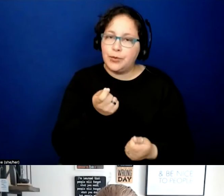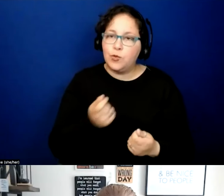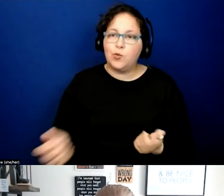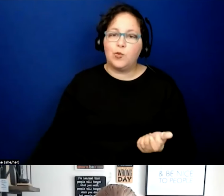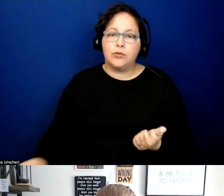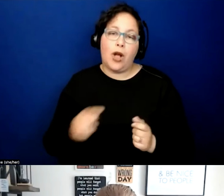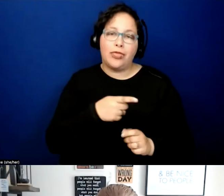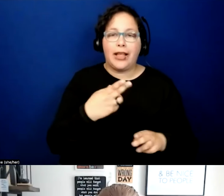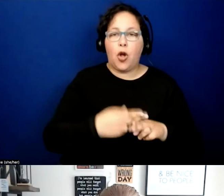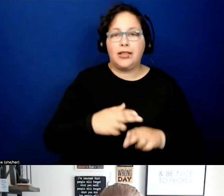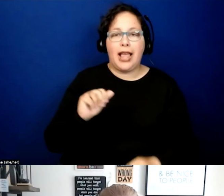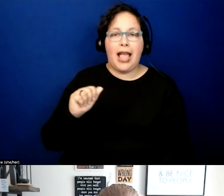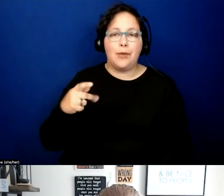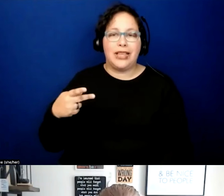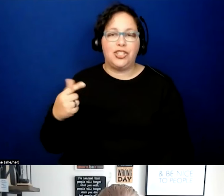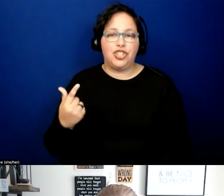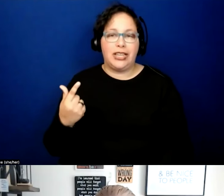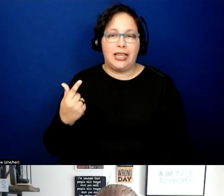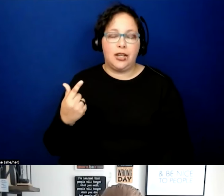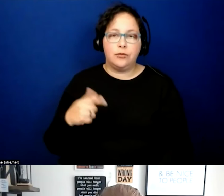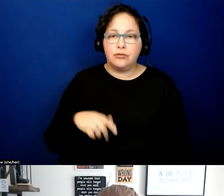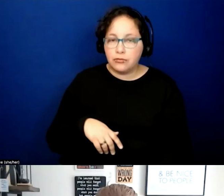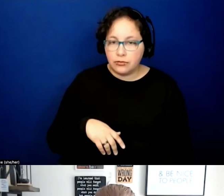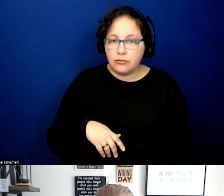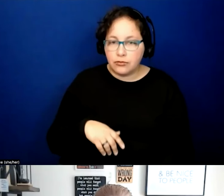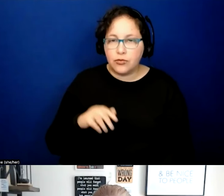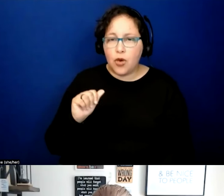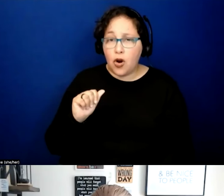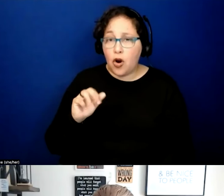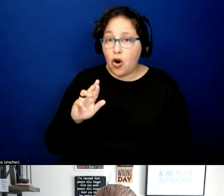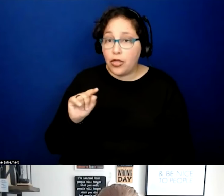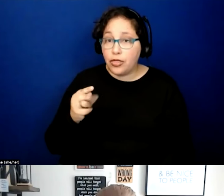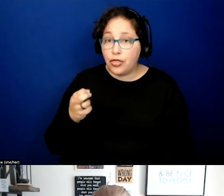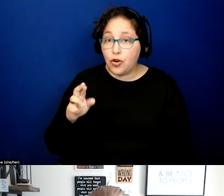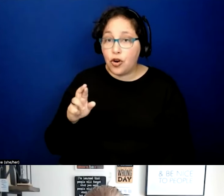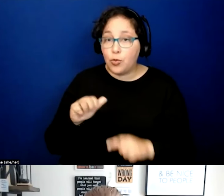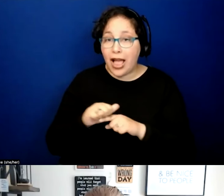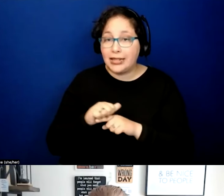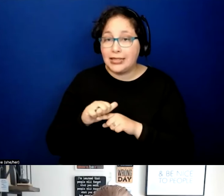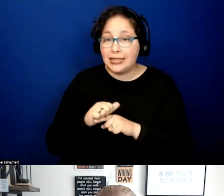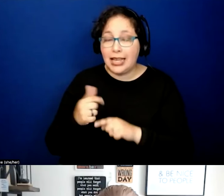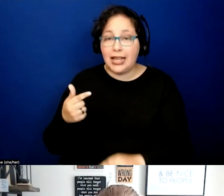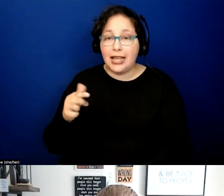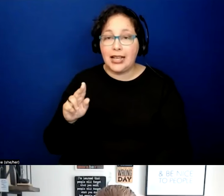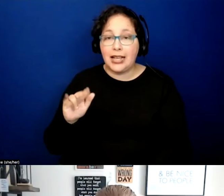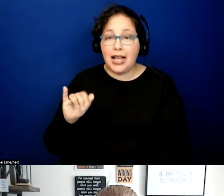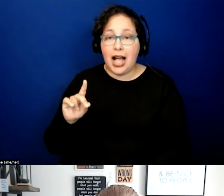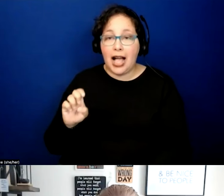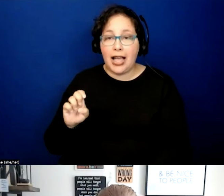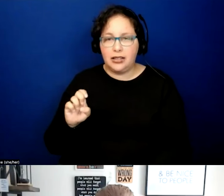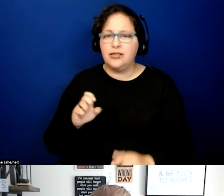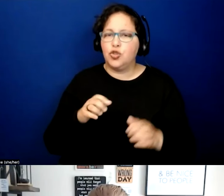they call it APG, the Authoring Practices Guide, that has a bunch of examples on how to make different UI components